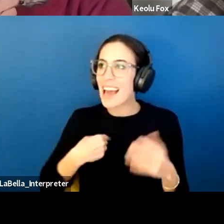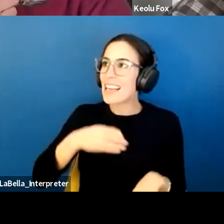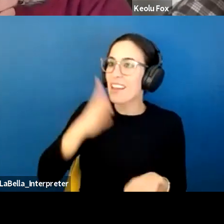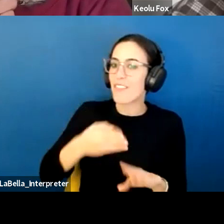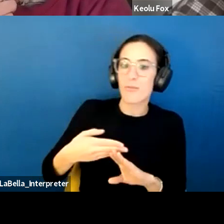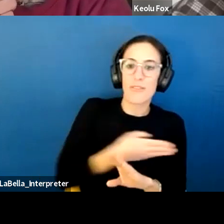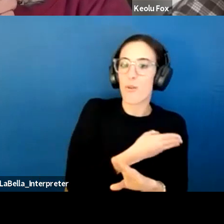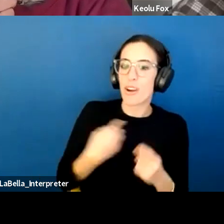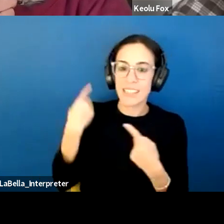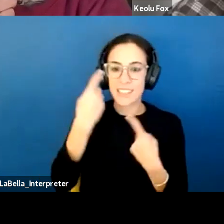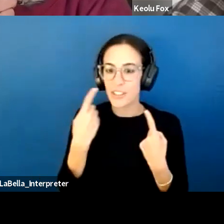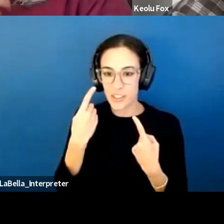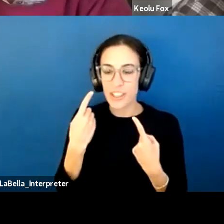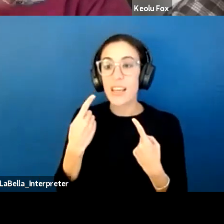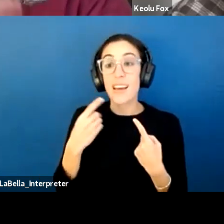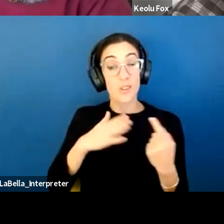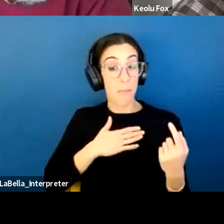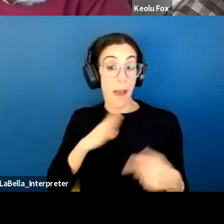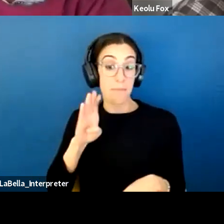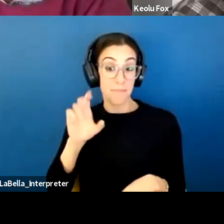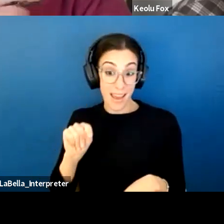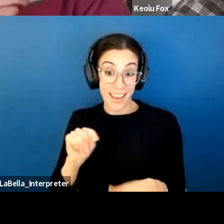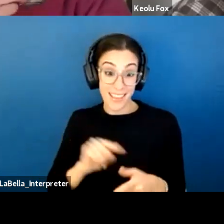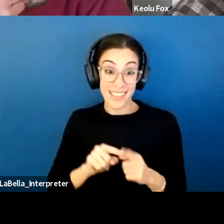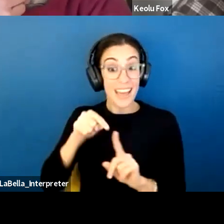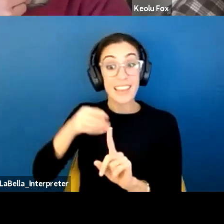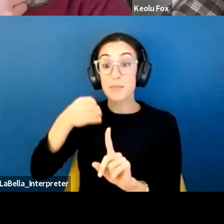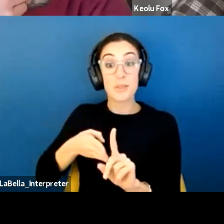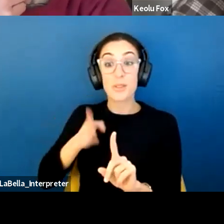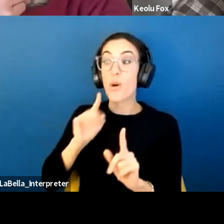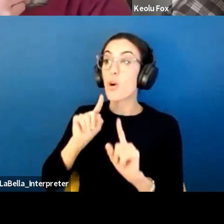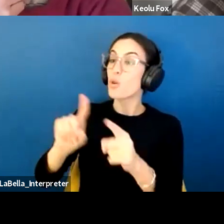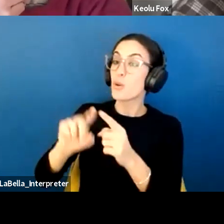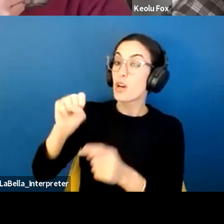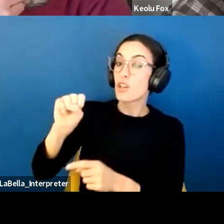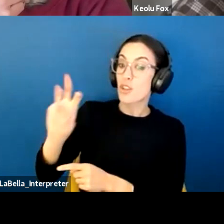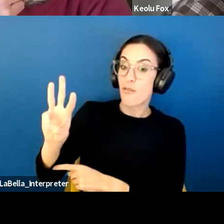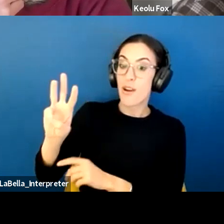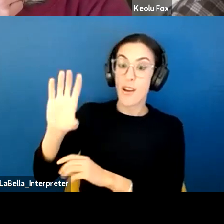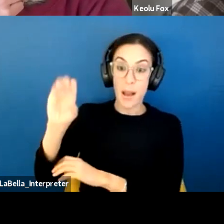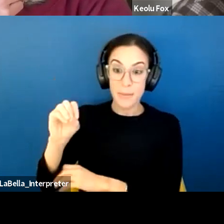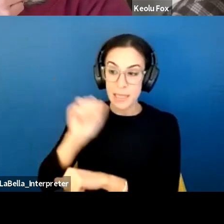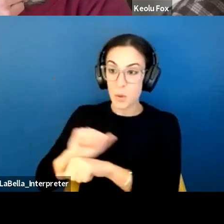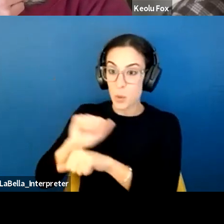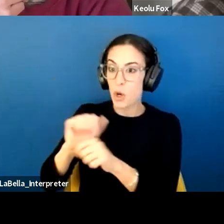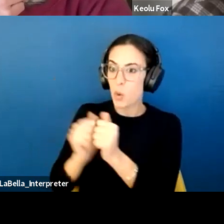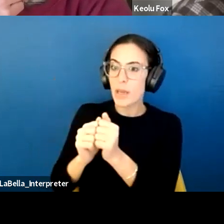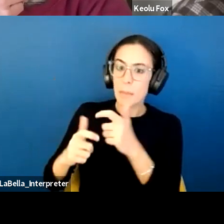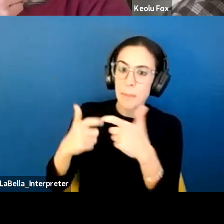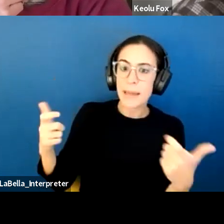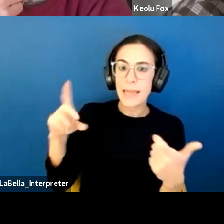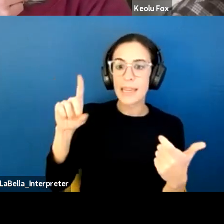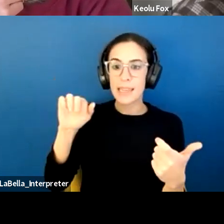before. And my bet then is that they will go, in my case, they'll go to software companies and be working mostly with kind of big data systems